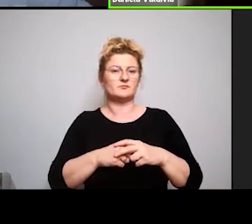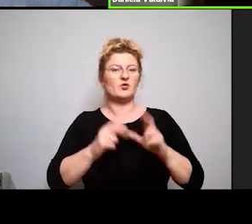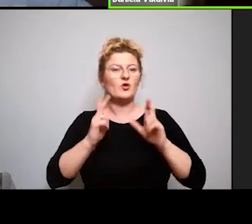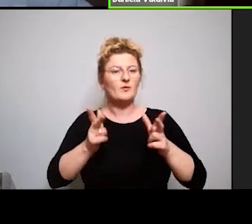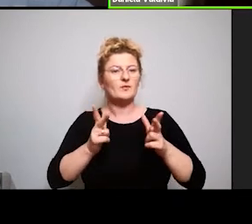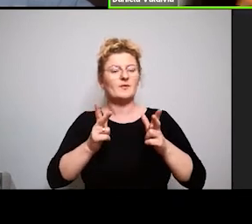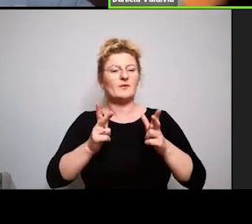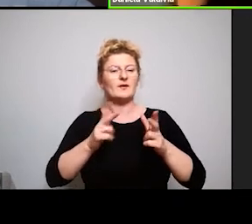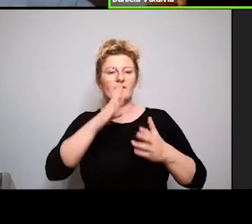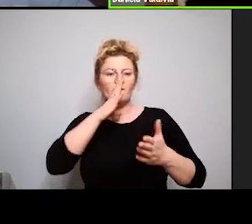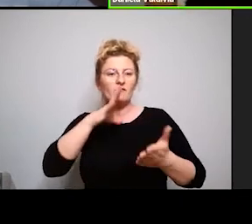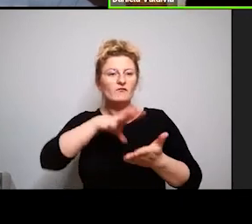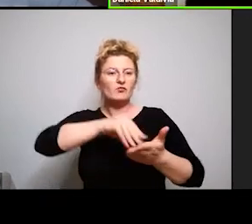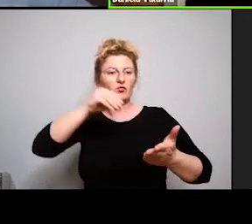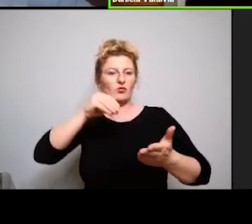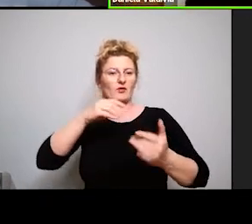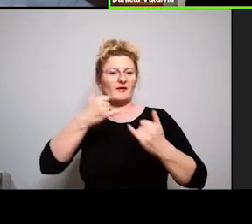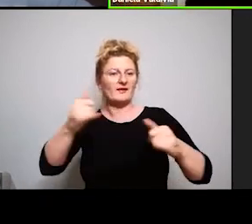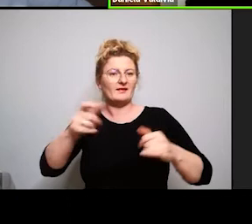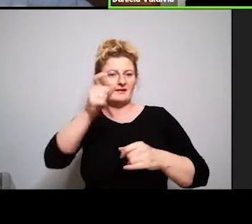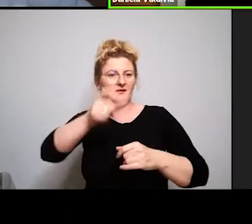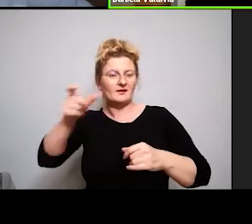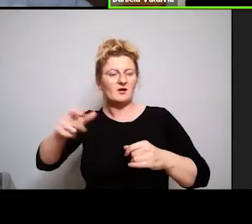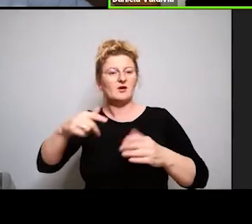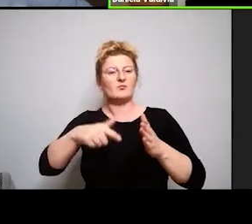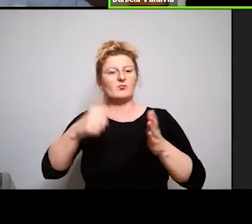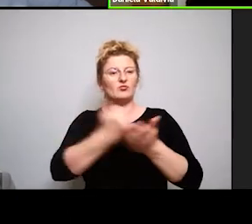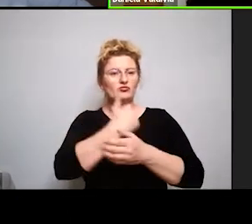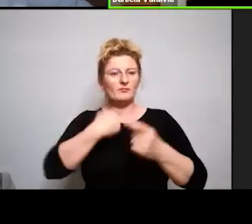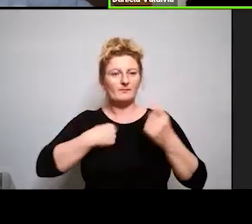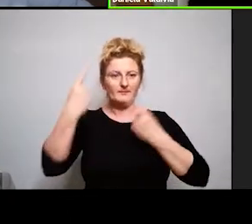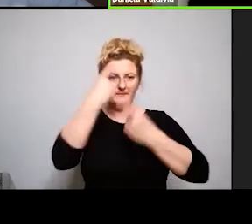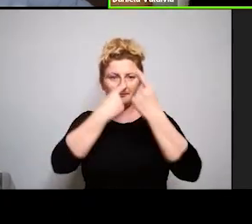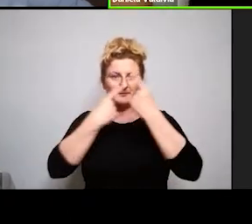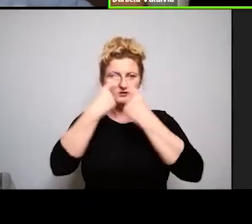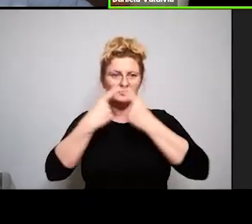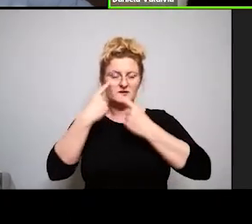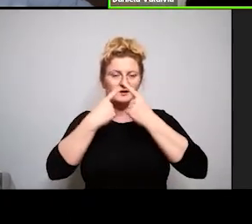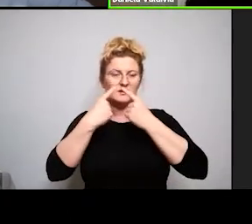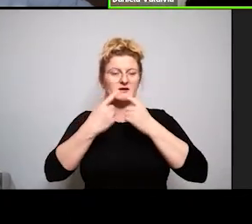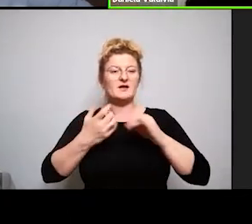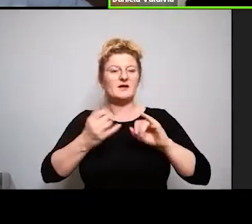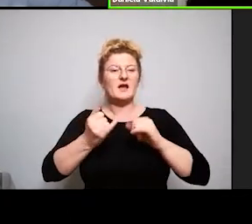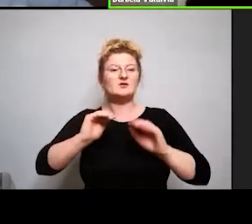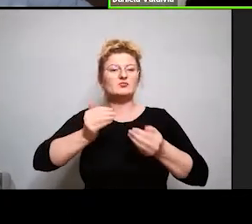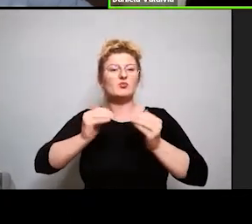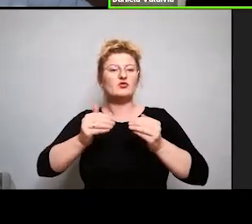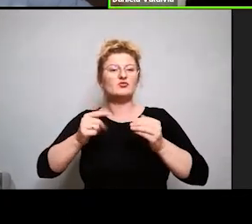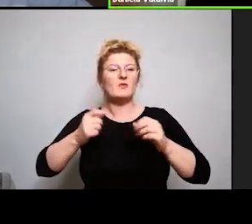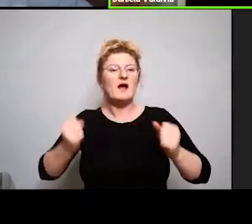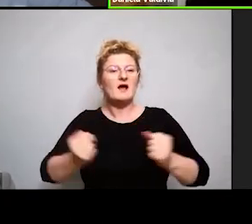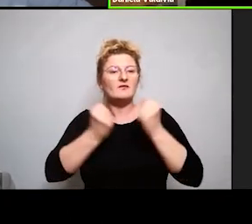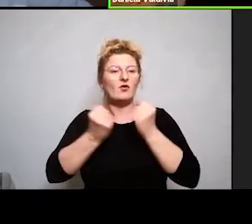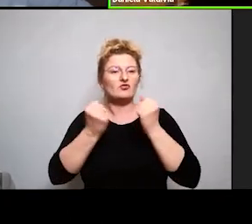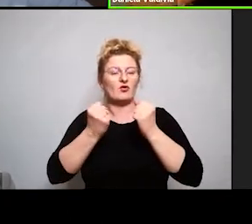outcomes to the social media. Because what we've done once, it was a contest